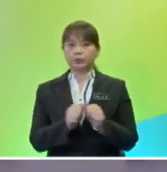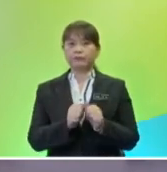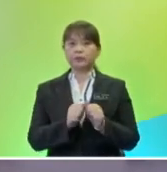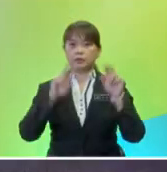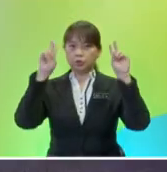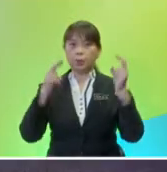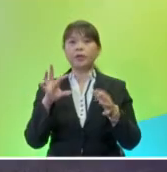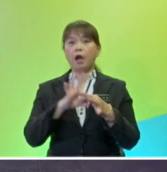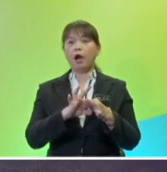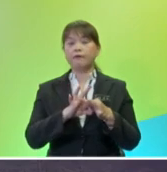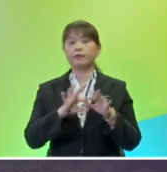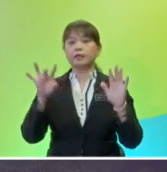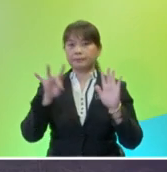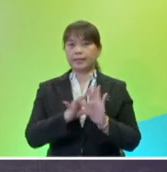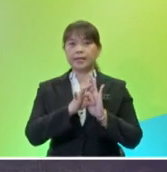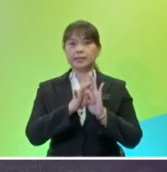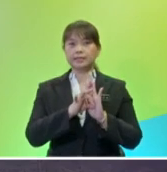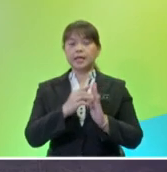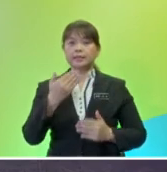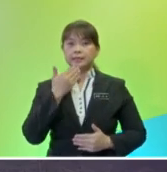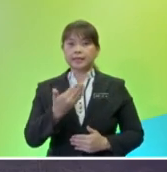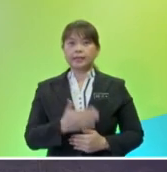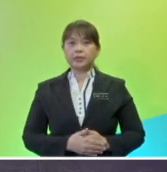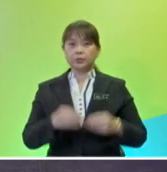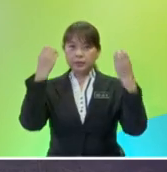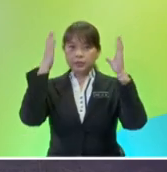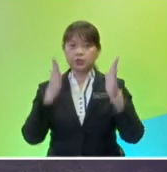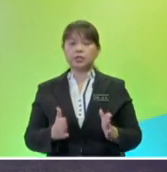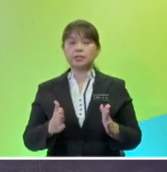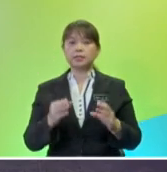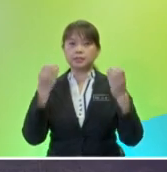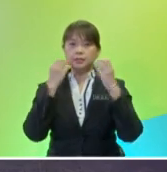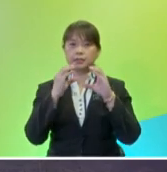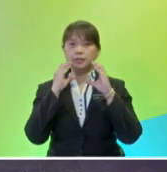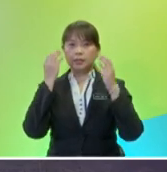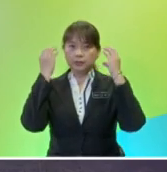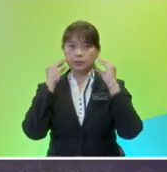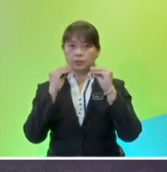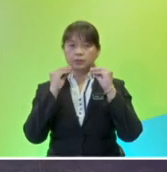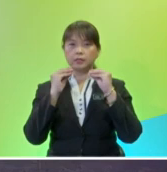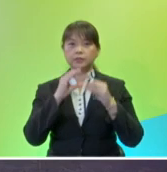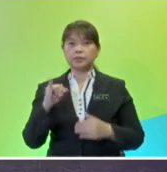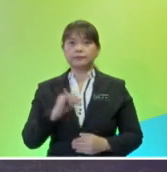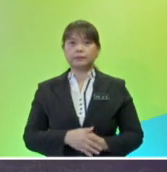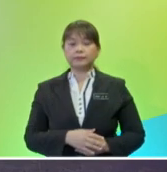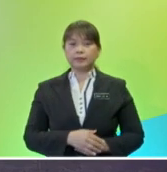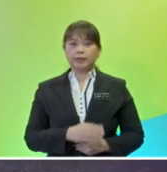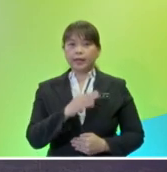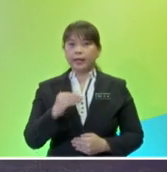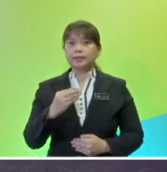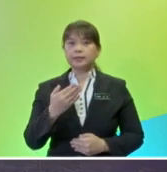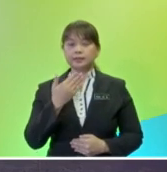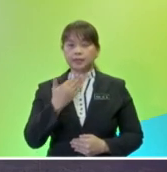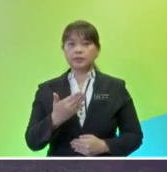Thank you, Teacher Nina, for teaching us Science DLP today about magnets. And also, thank you, Teacher Nina, for being our sign